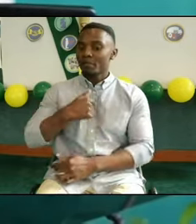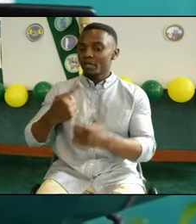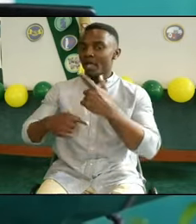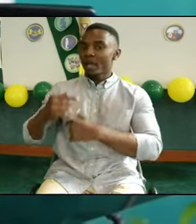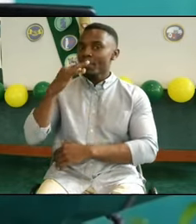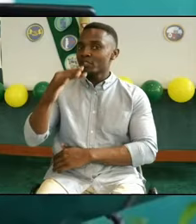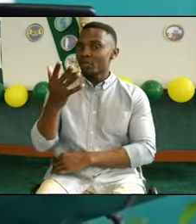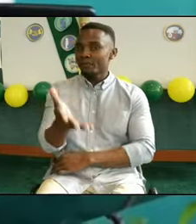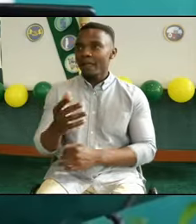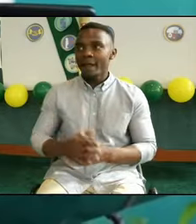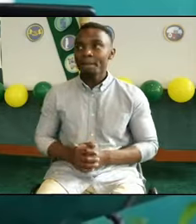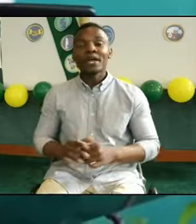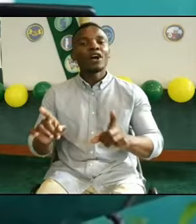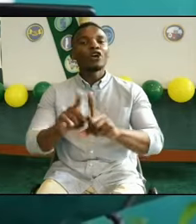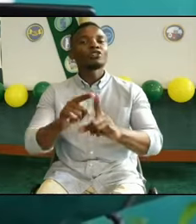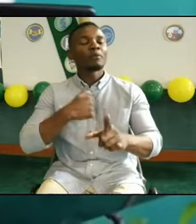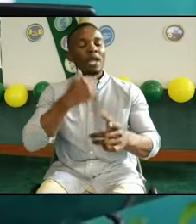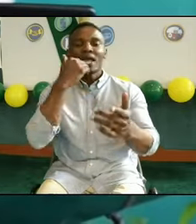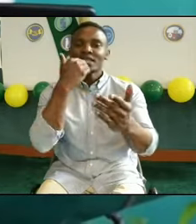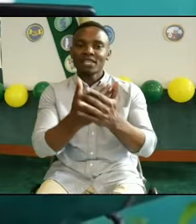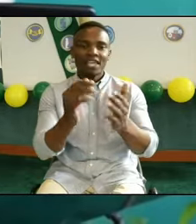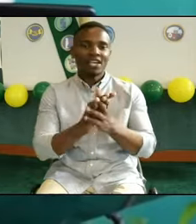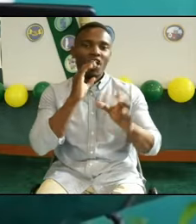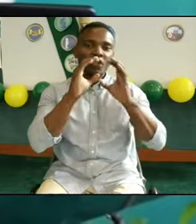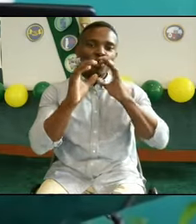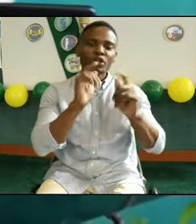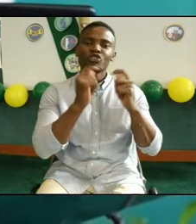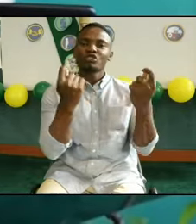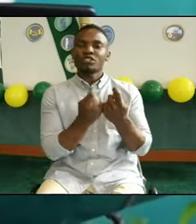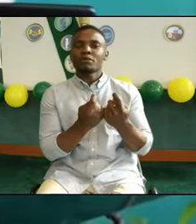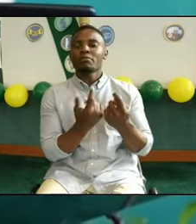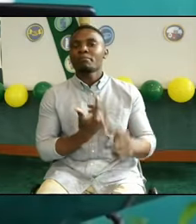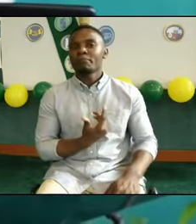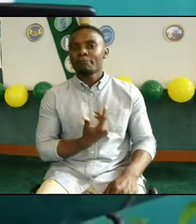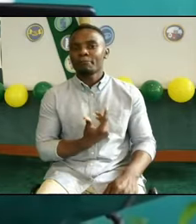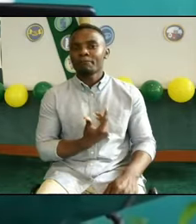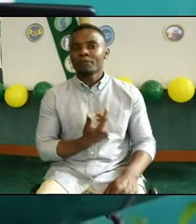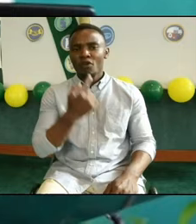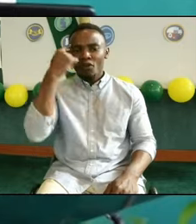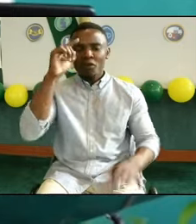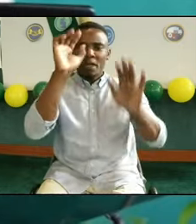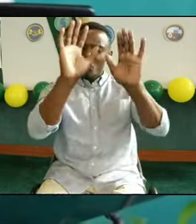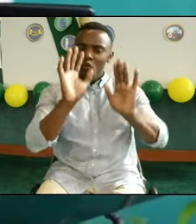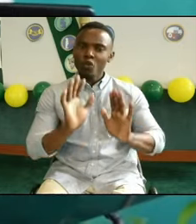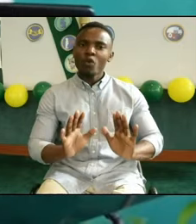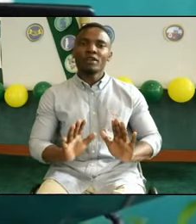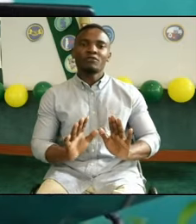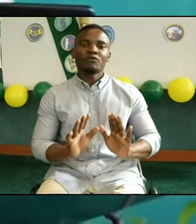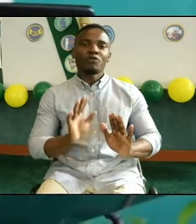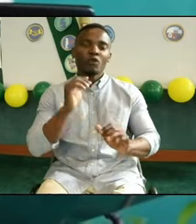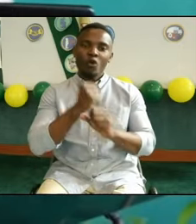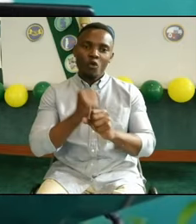I want to thank the communication team. I want to thank everyone, but the communication team, for the wonderful work they have done